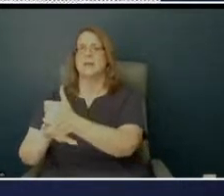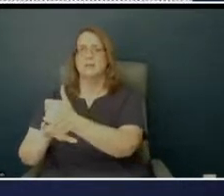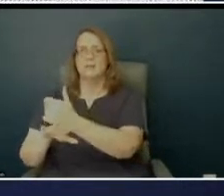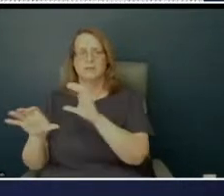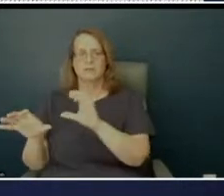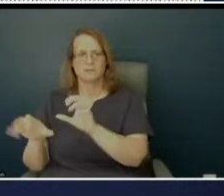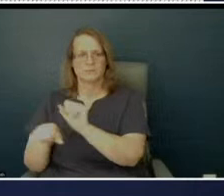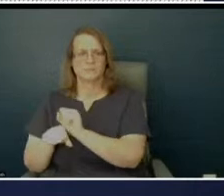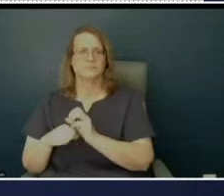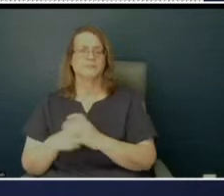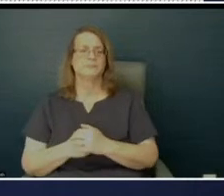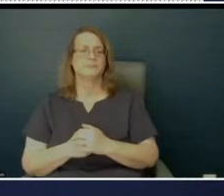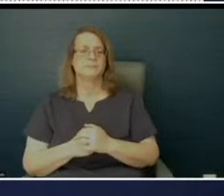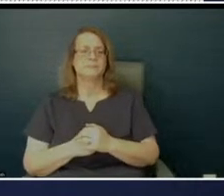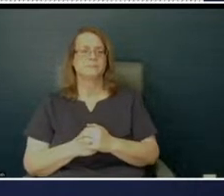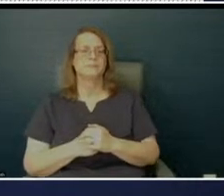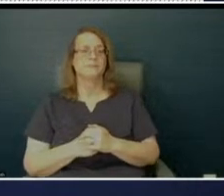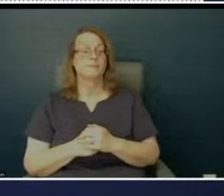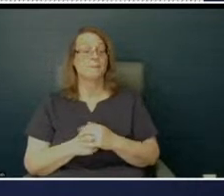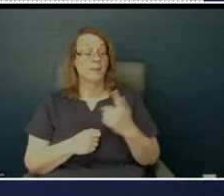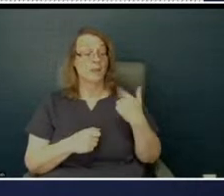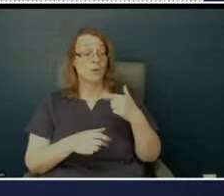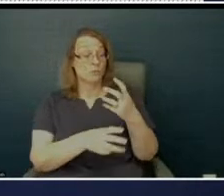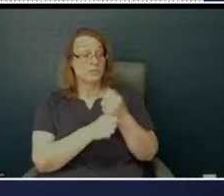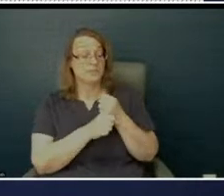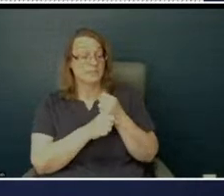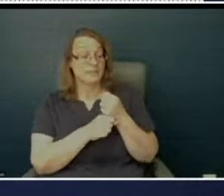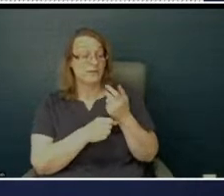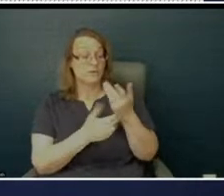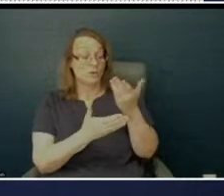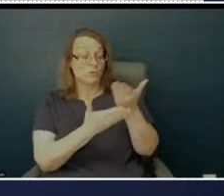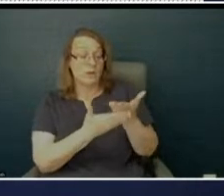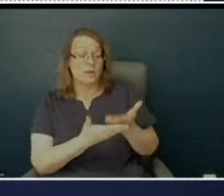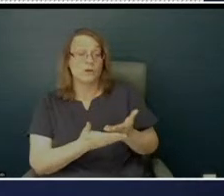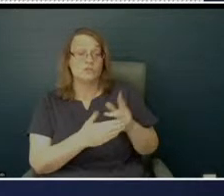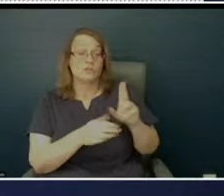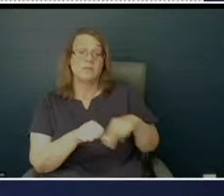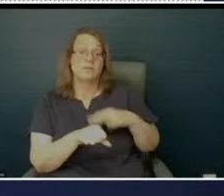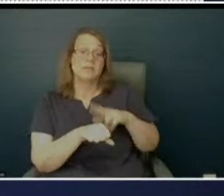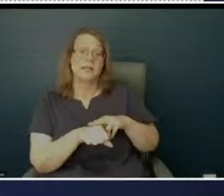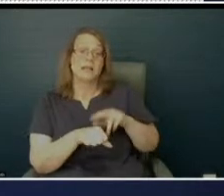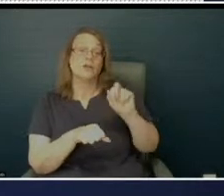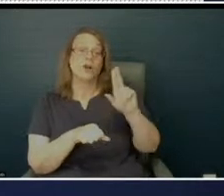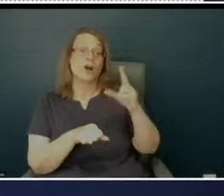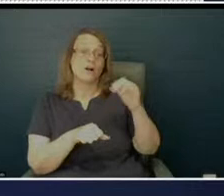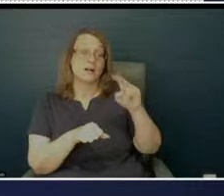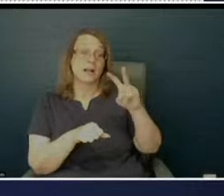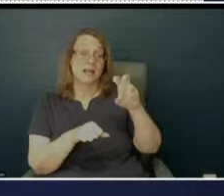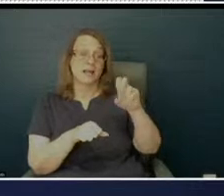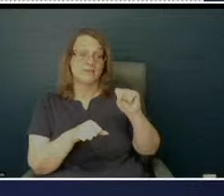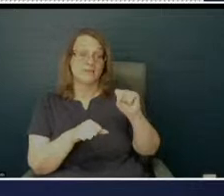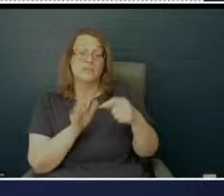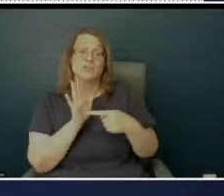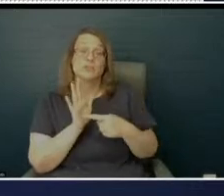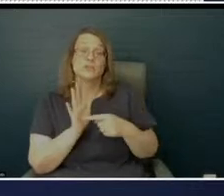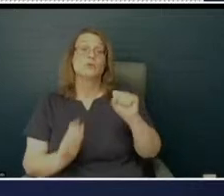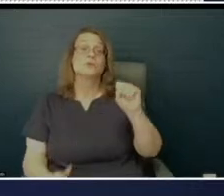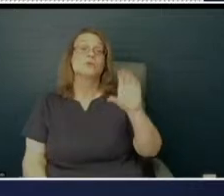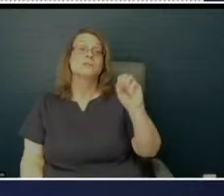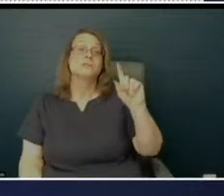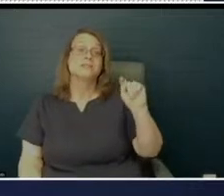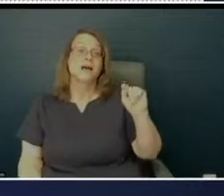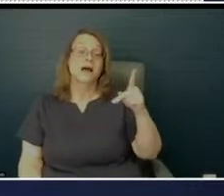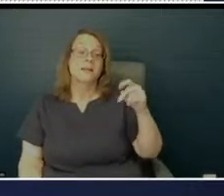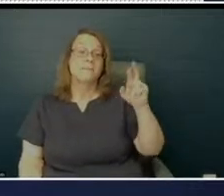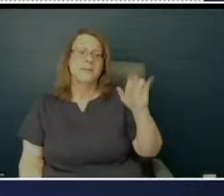The Select Committee obtained records from the National Archives that show that Scott Perry was one of the congressmen who joined that meeting.